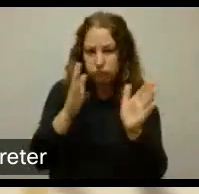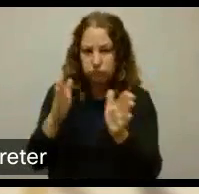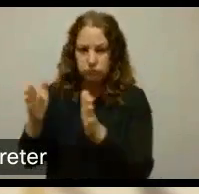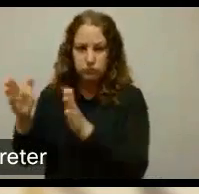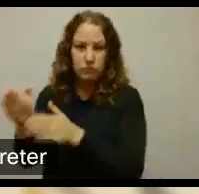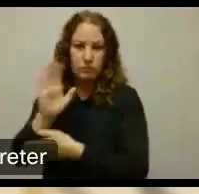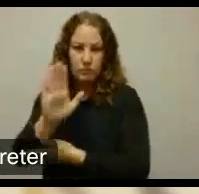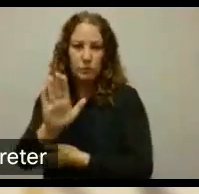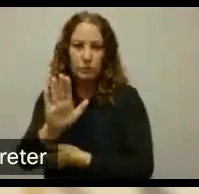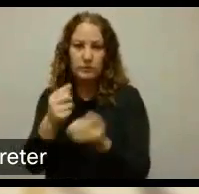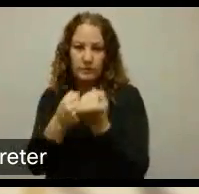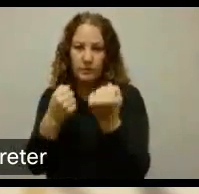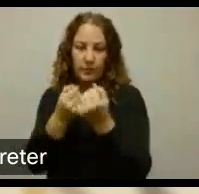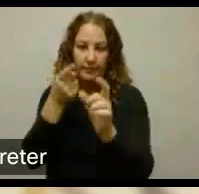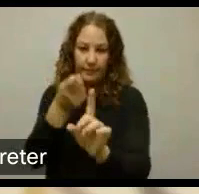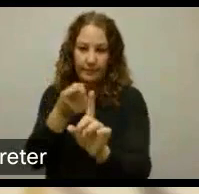your supporting points.